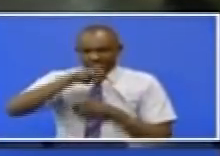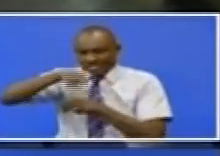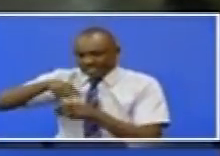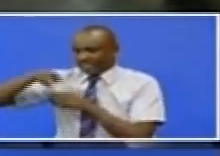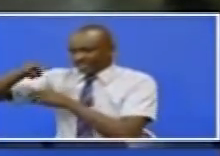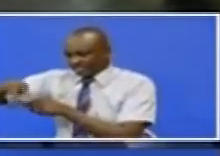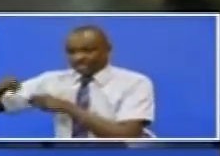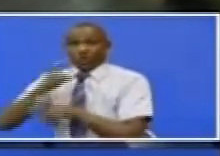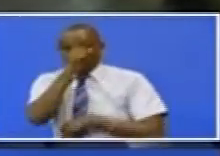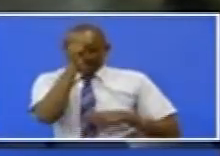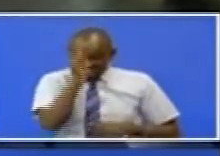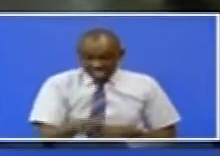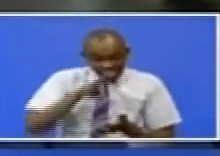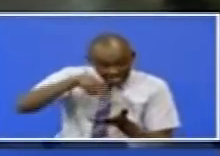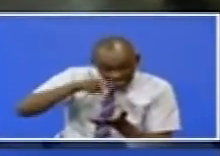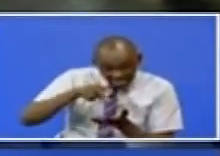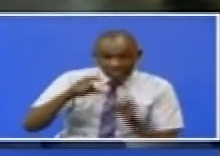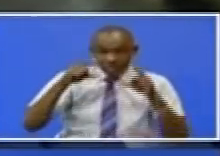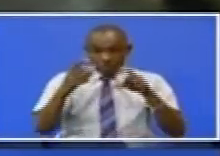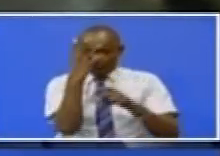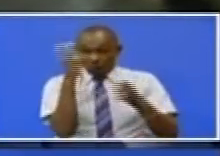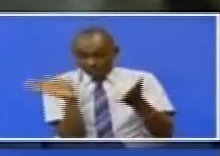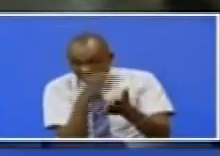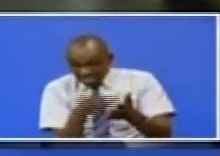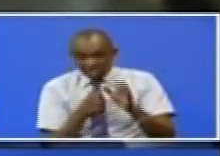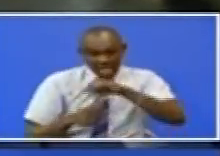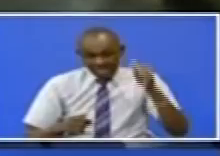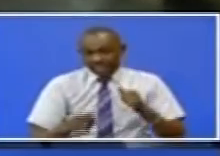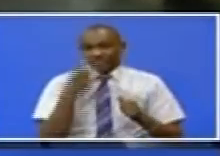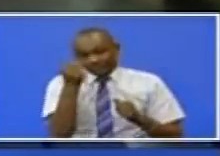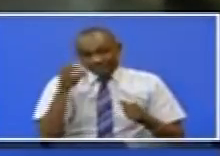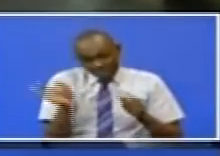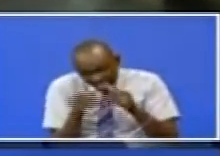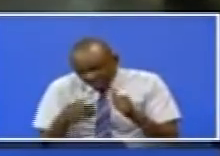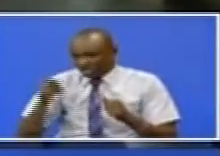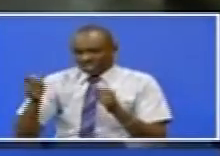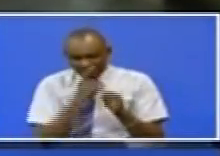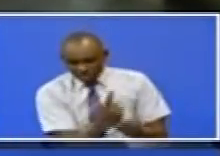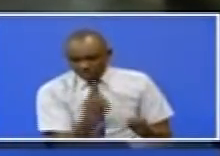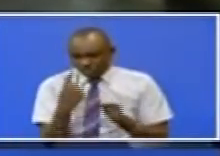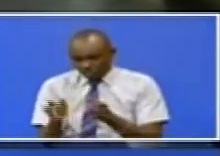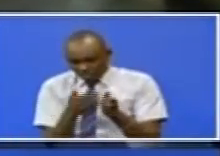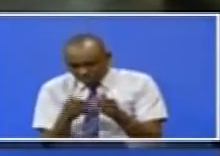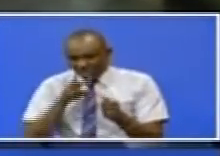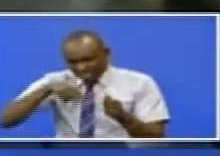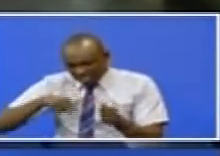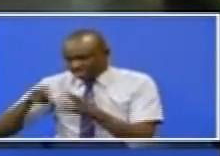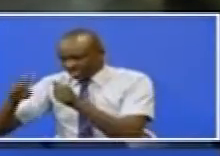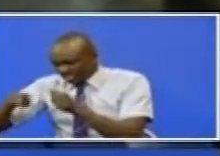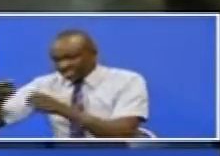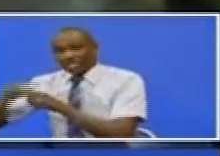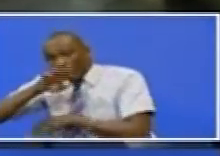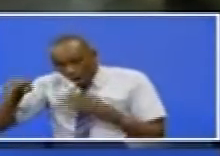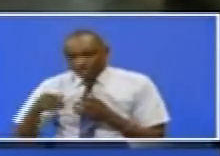That is, one judge read about 4 pages, another one 5 pages, another one 4, and that is